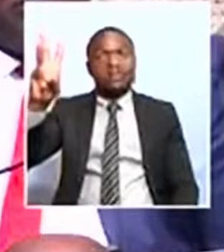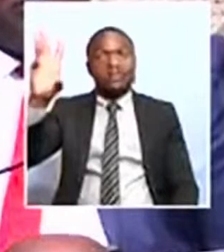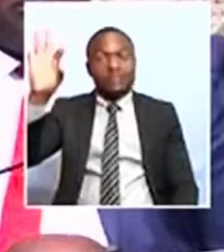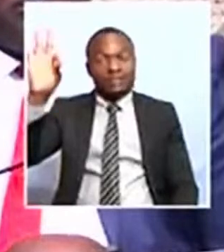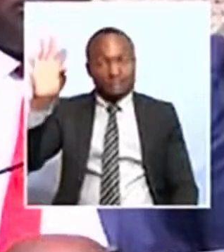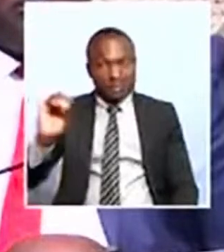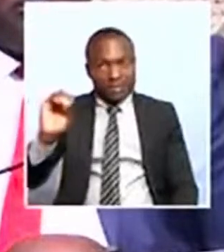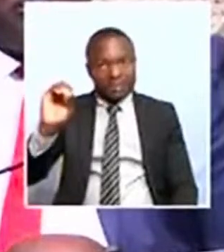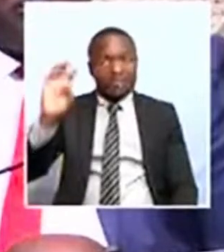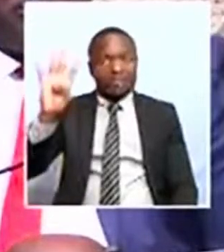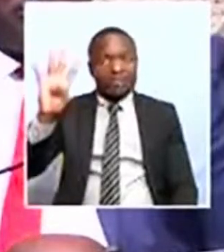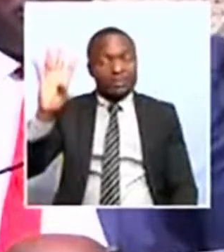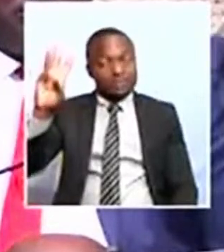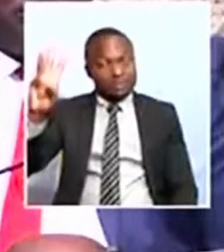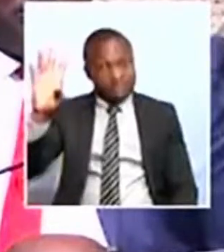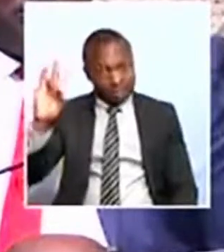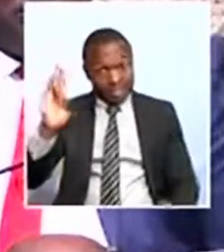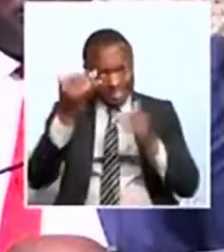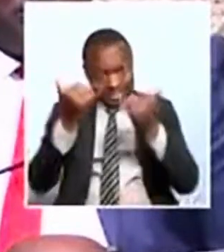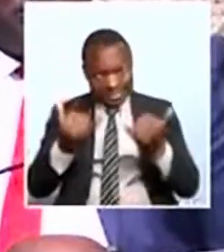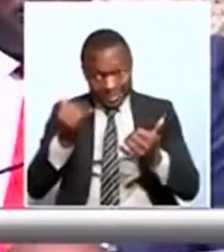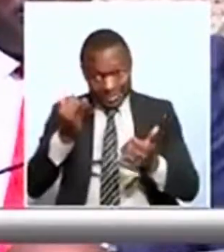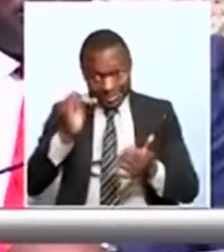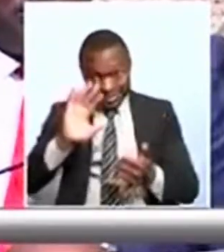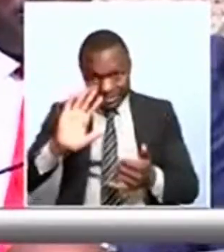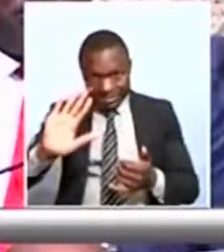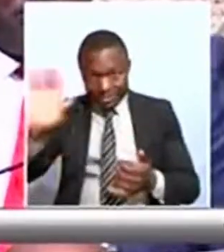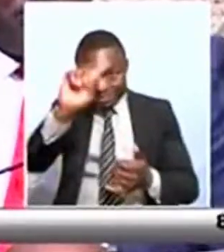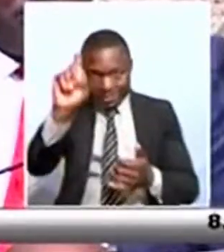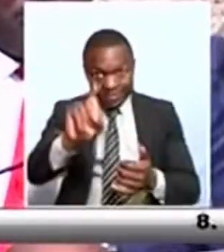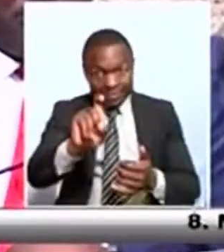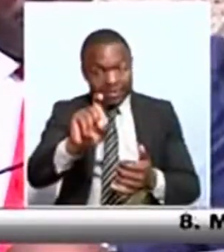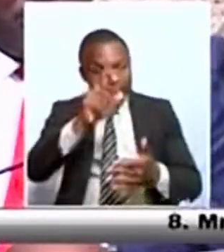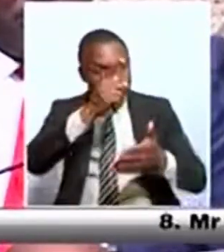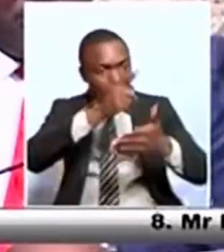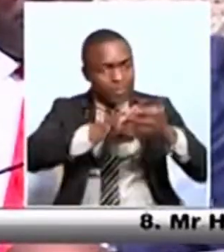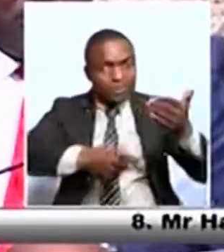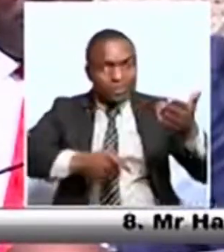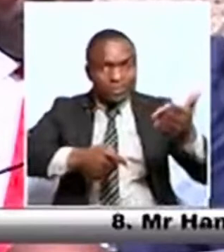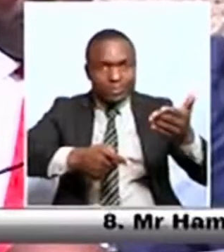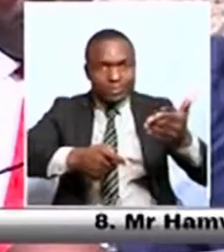690,467. Now my question is, what is